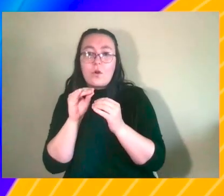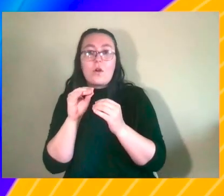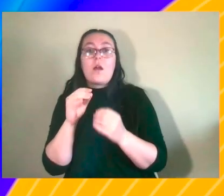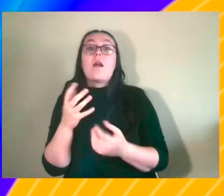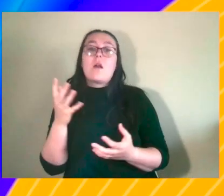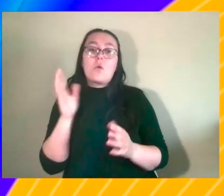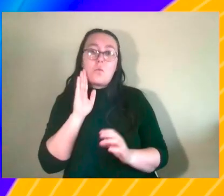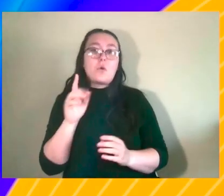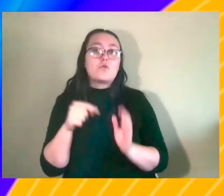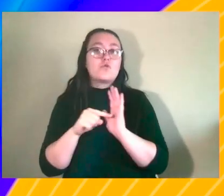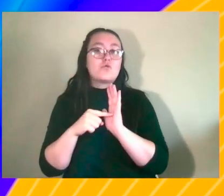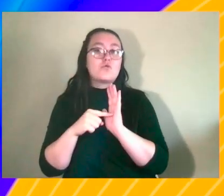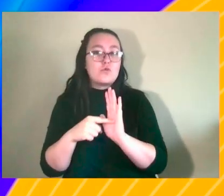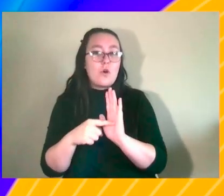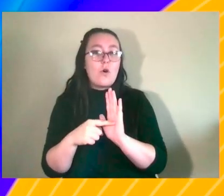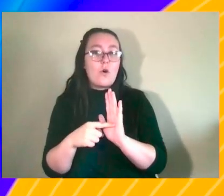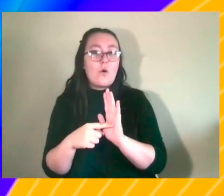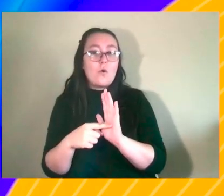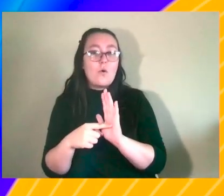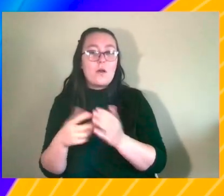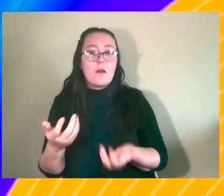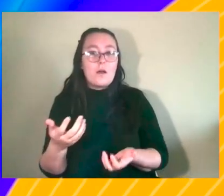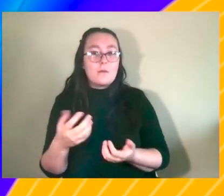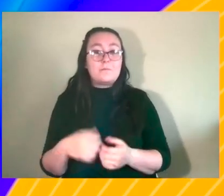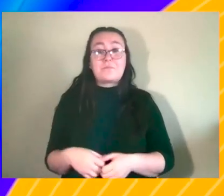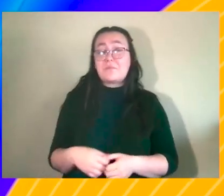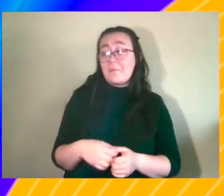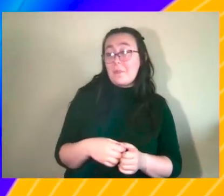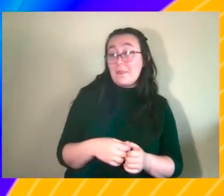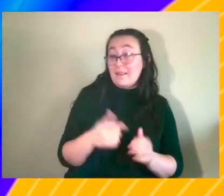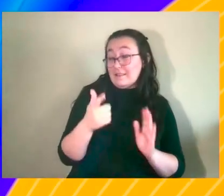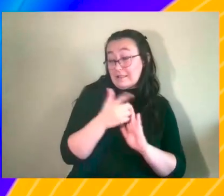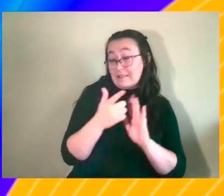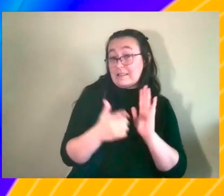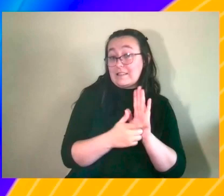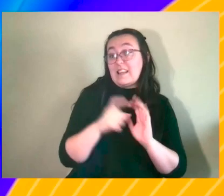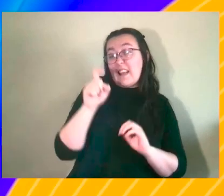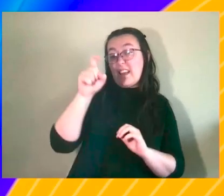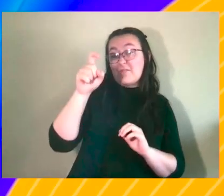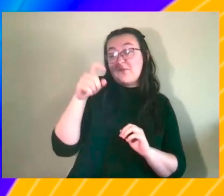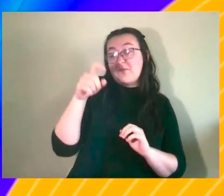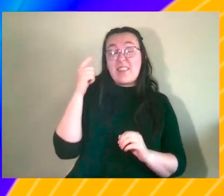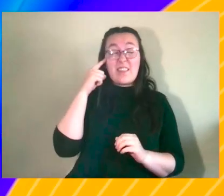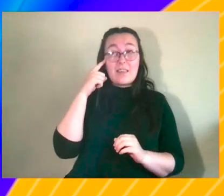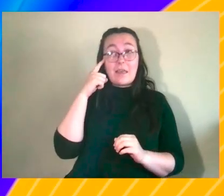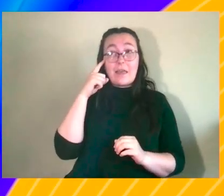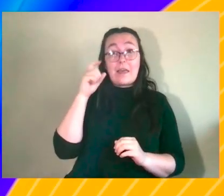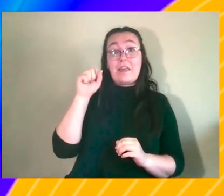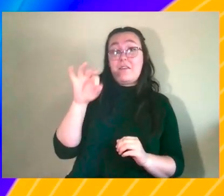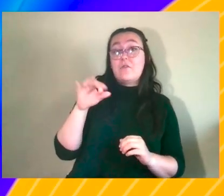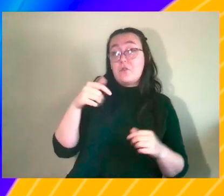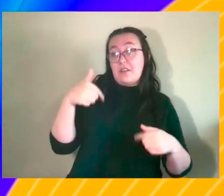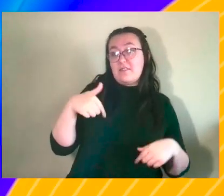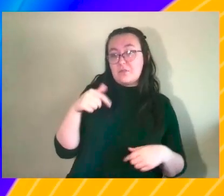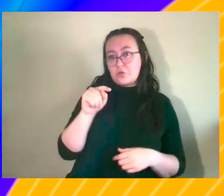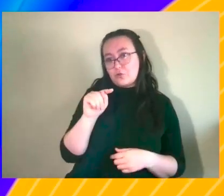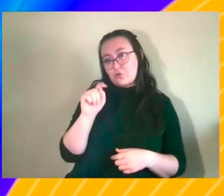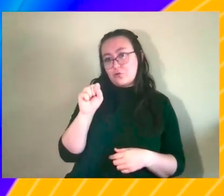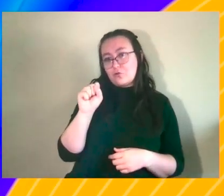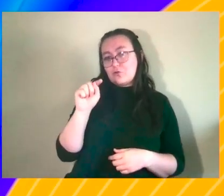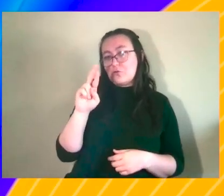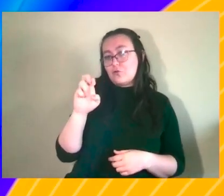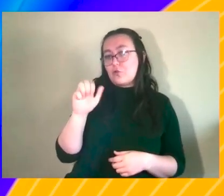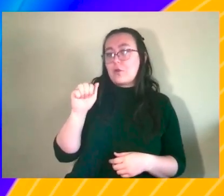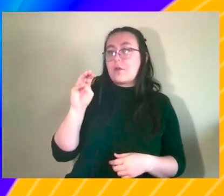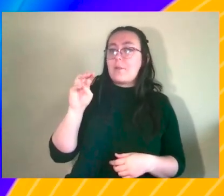legally, I don't think we're allowed to stream without mentioning Gen AI. So thank you for meeting that component for us. And of course,